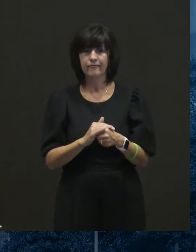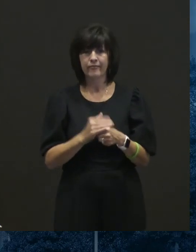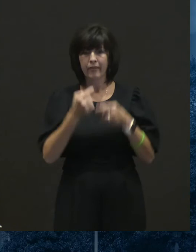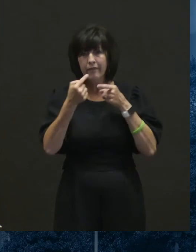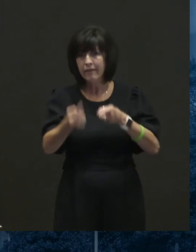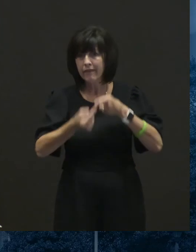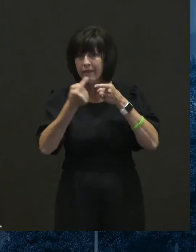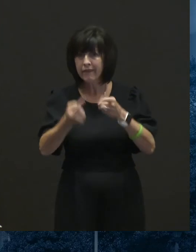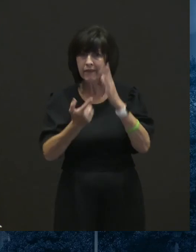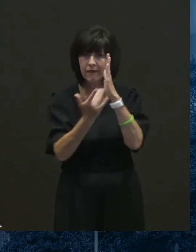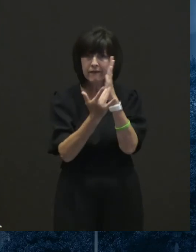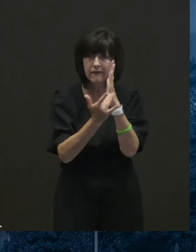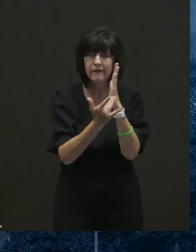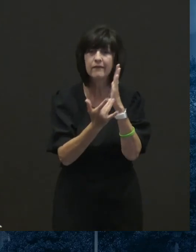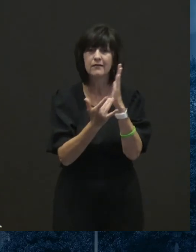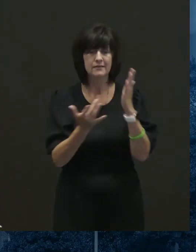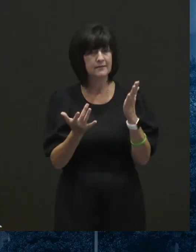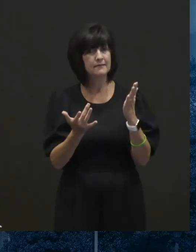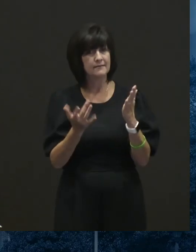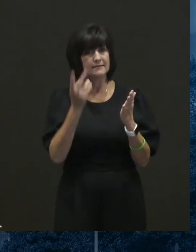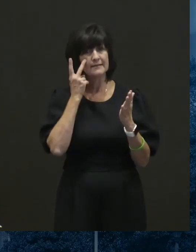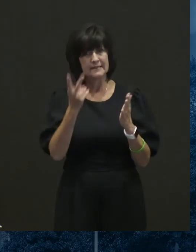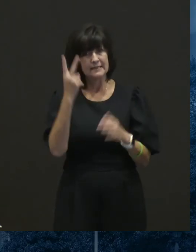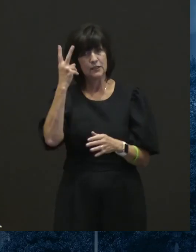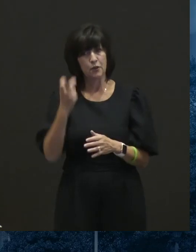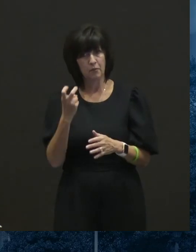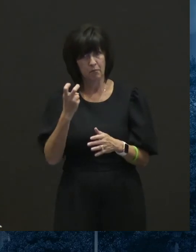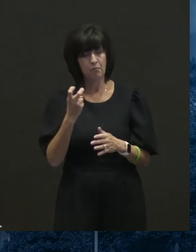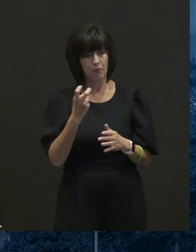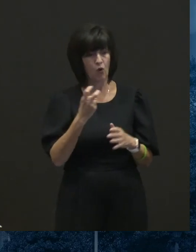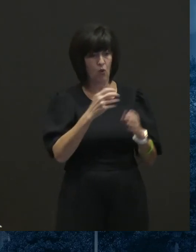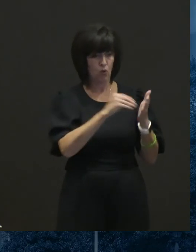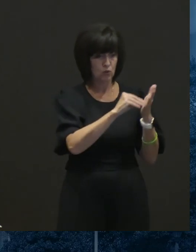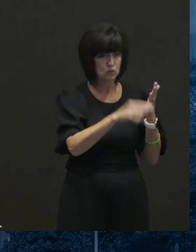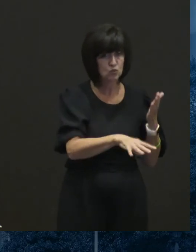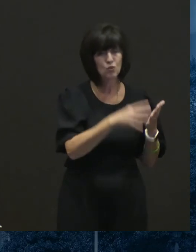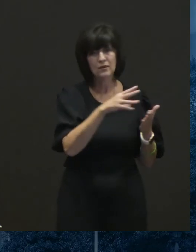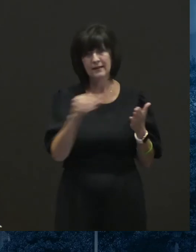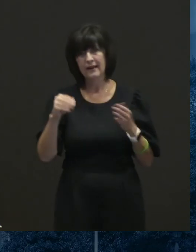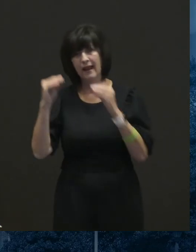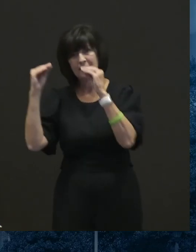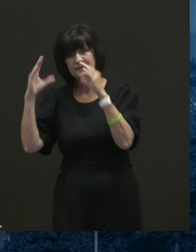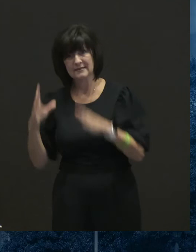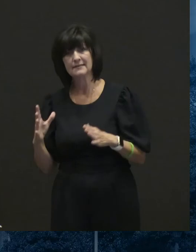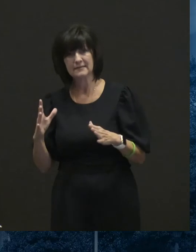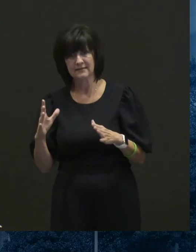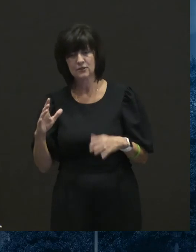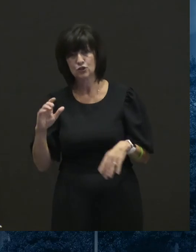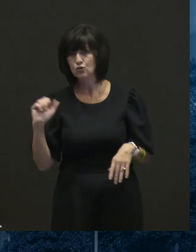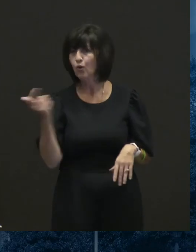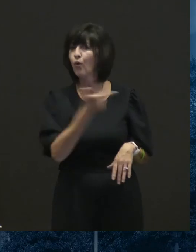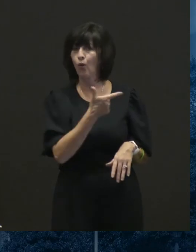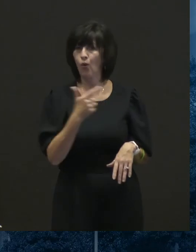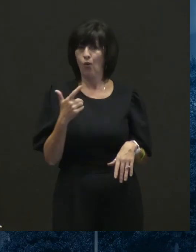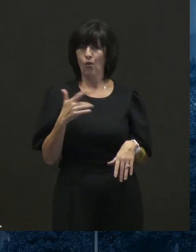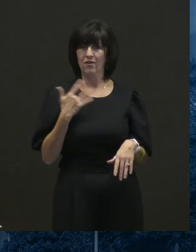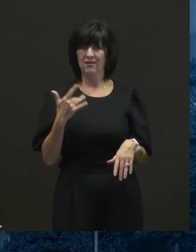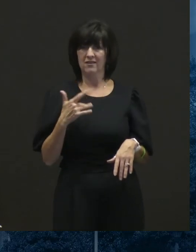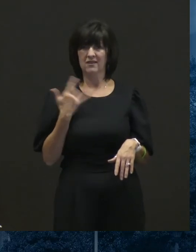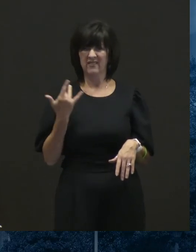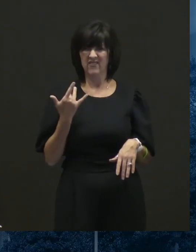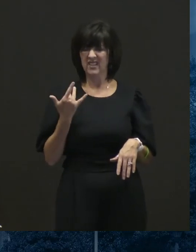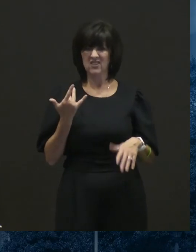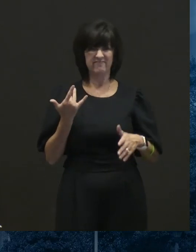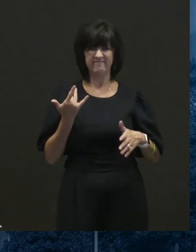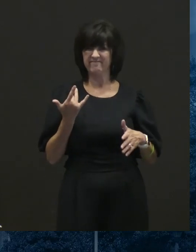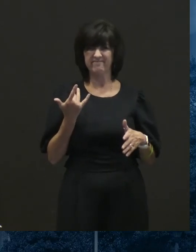sides, students and teachers. They're much more comfortable under normal circumstances in classrooms with